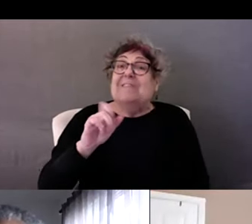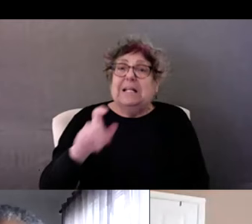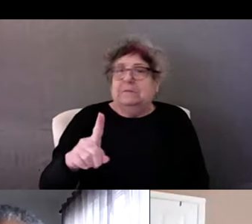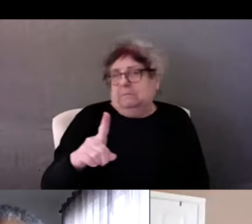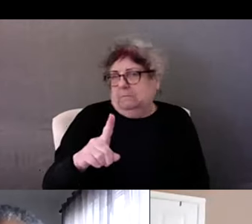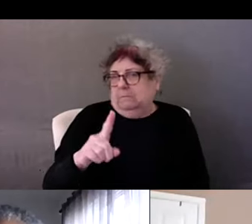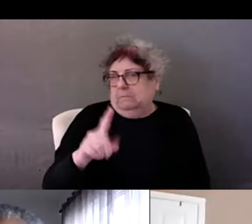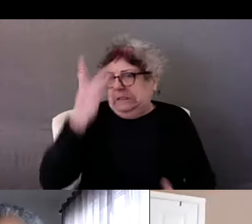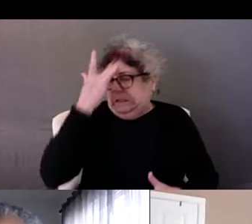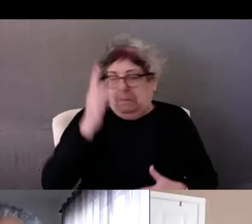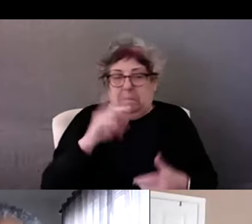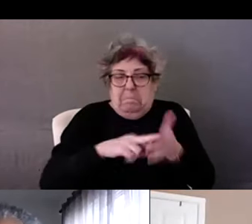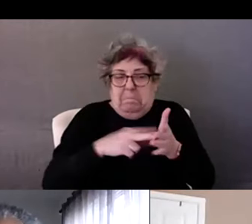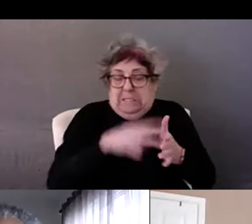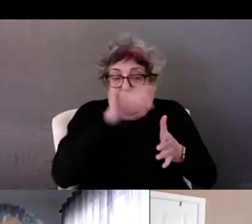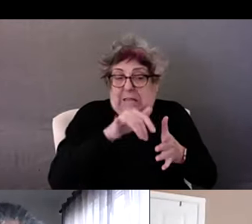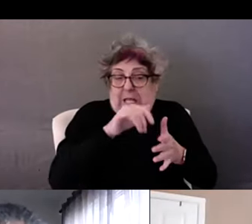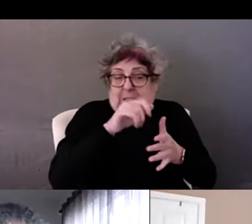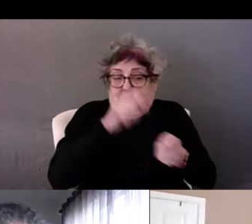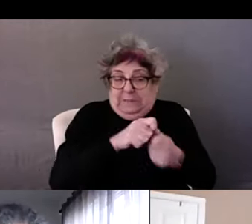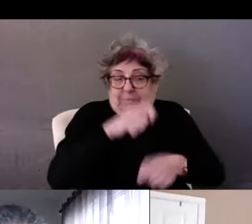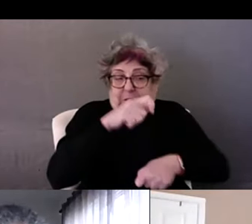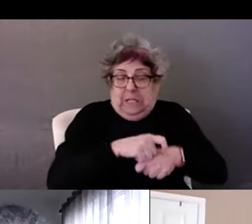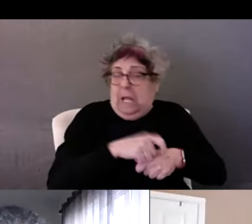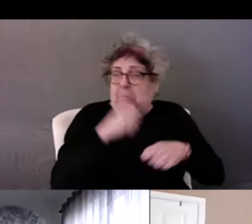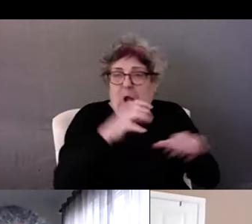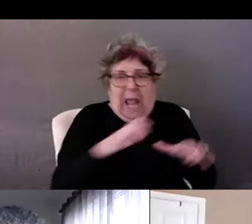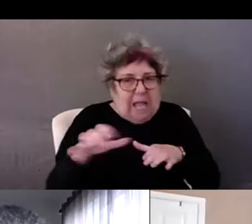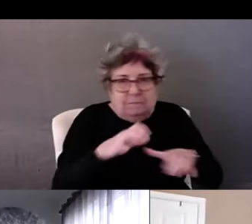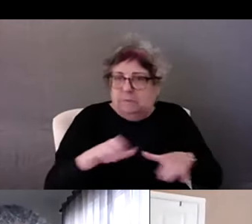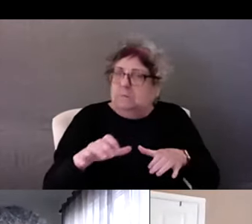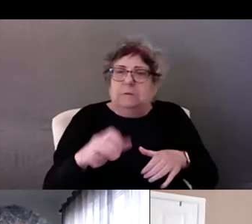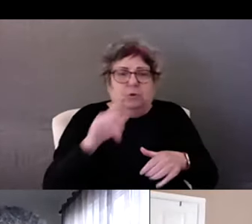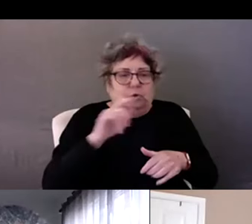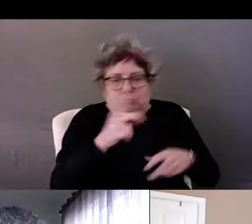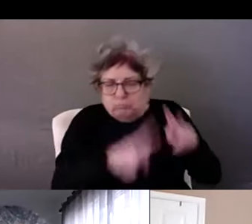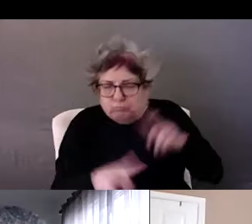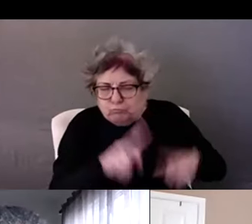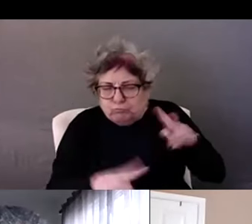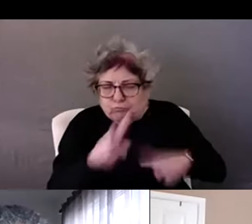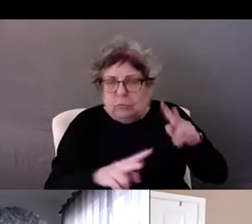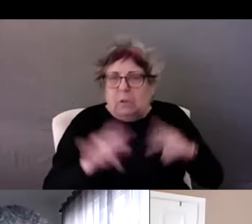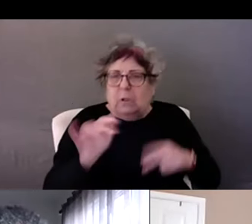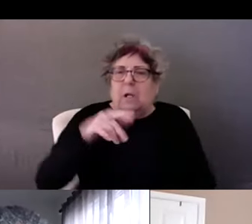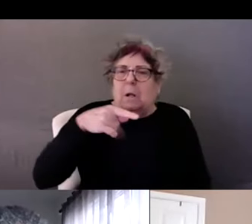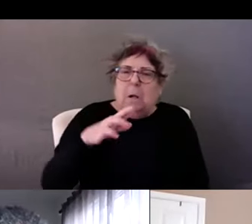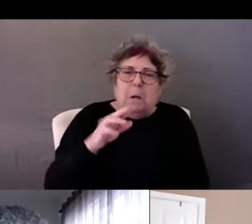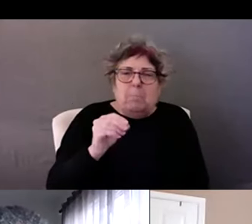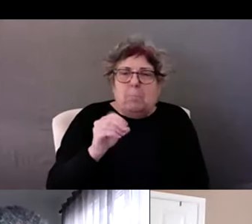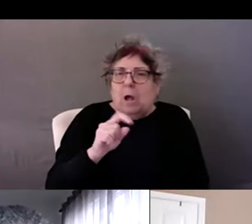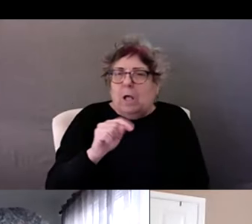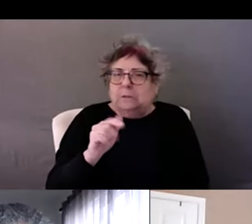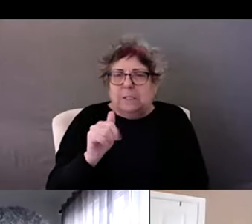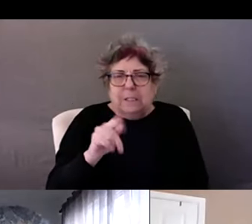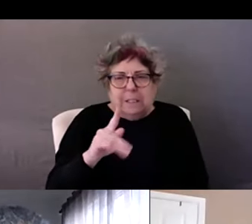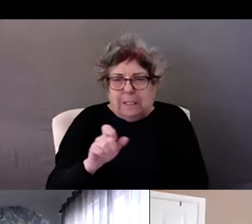be, we can not treat it for a while. We can just kind of watch it. So there's indolent prostate cancer, indolent lymphoma. Those patients, should they